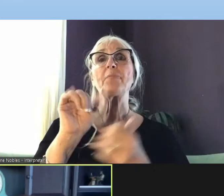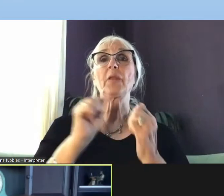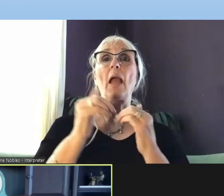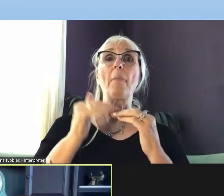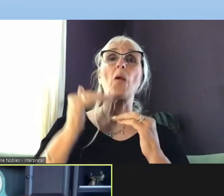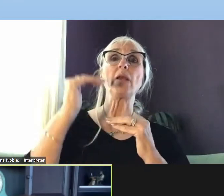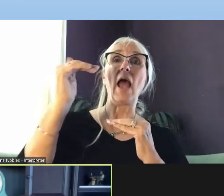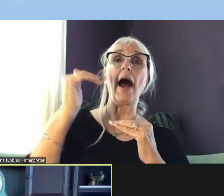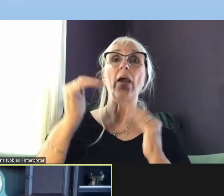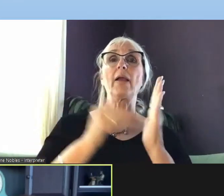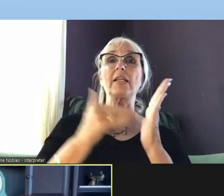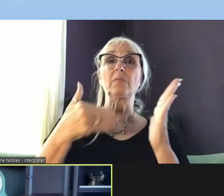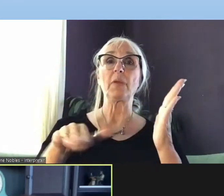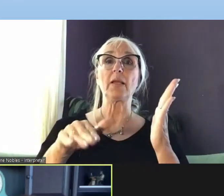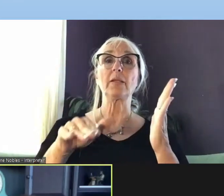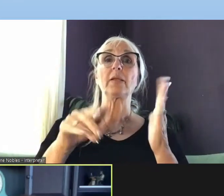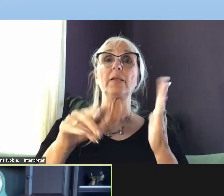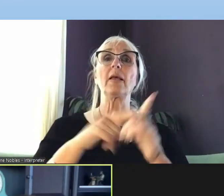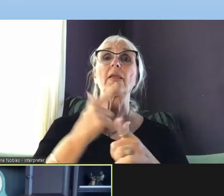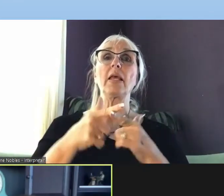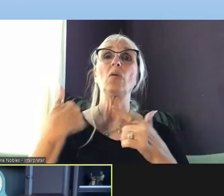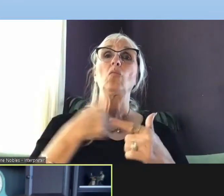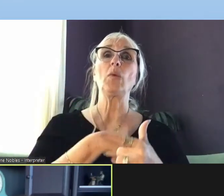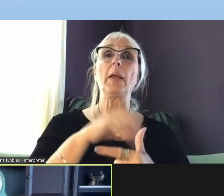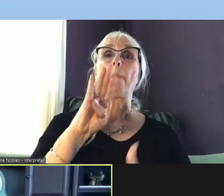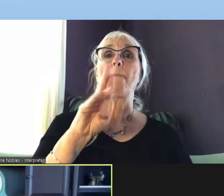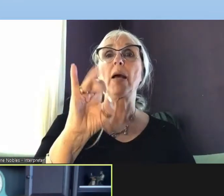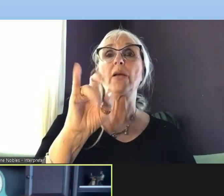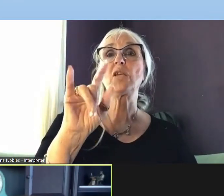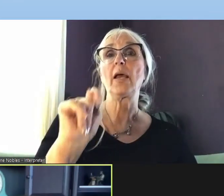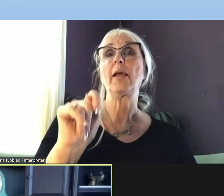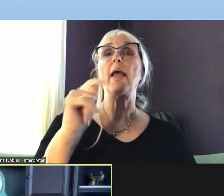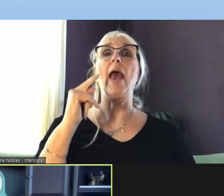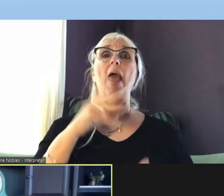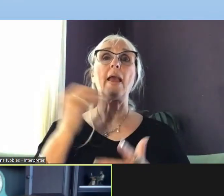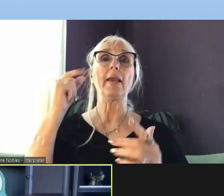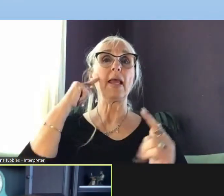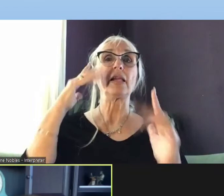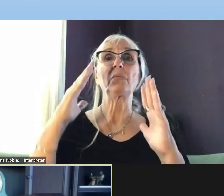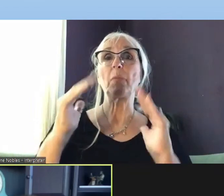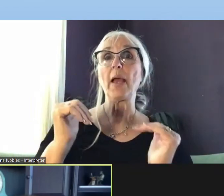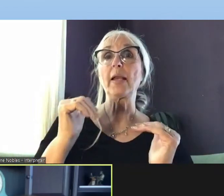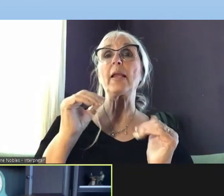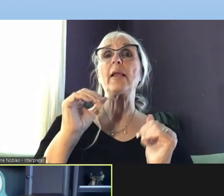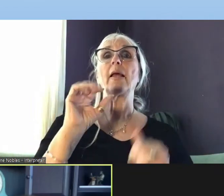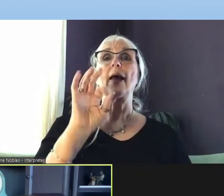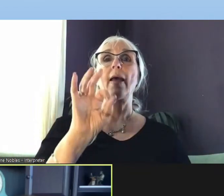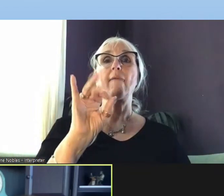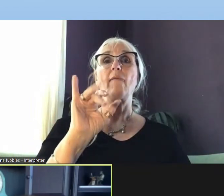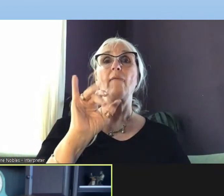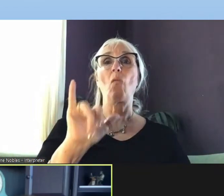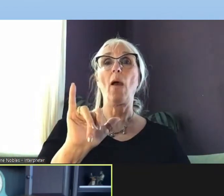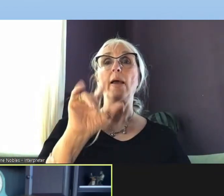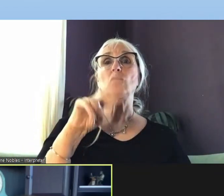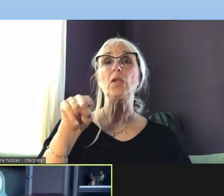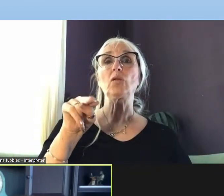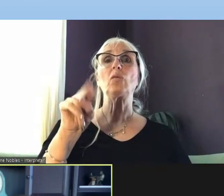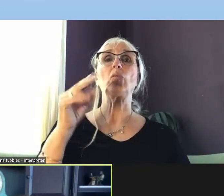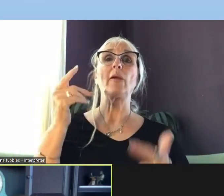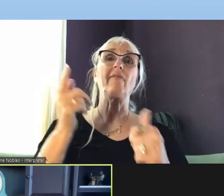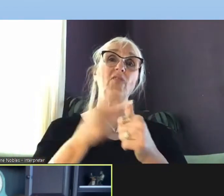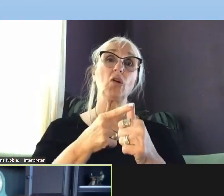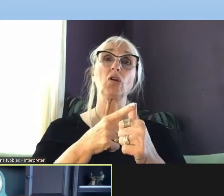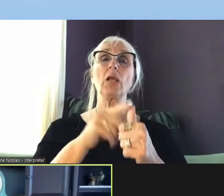expense than we had budgeted for or expected in FY22. We had originally budgeted